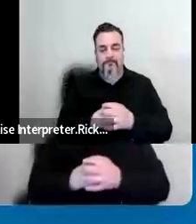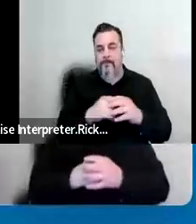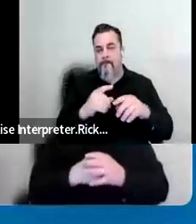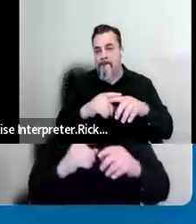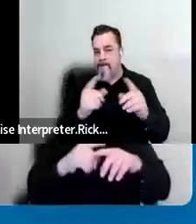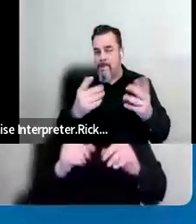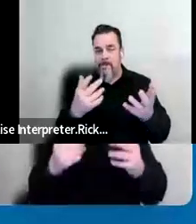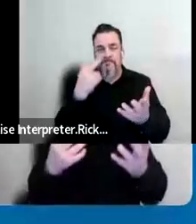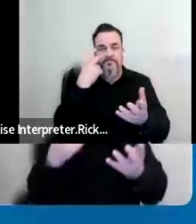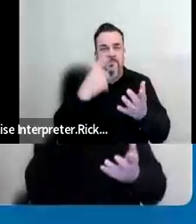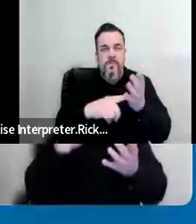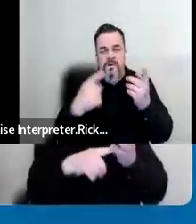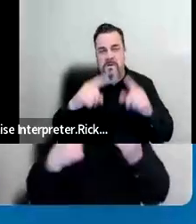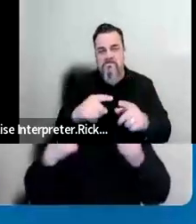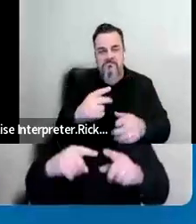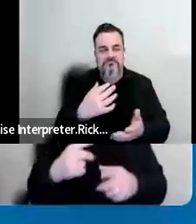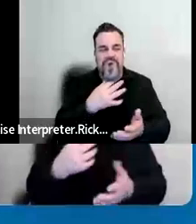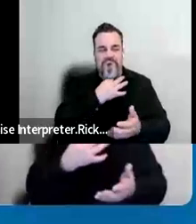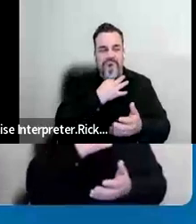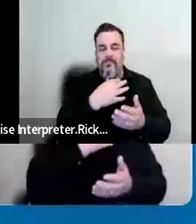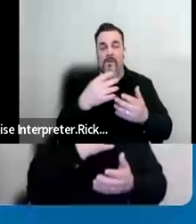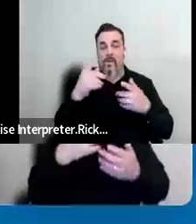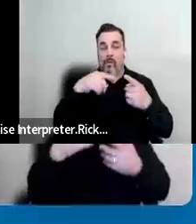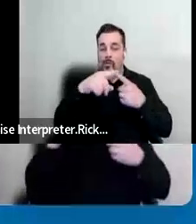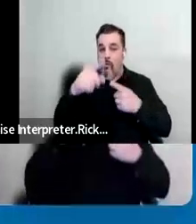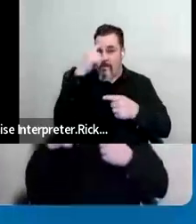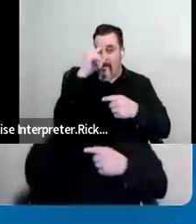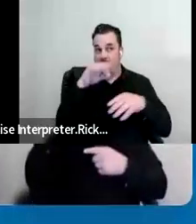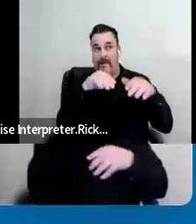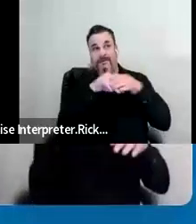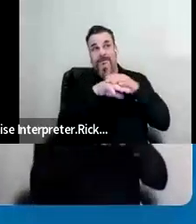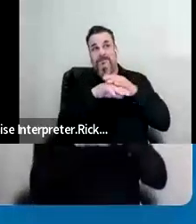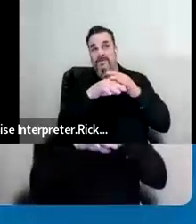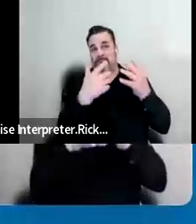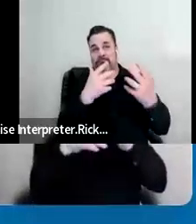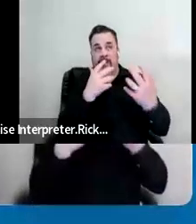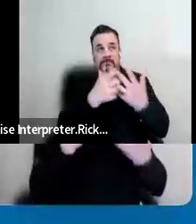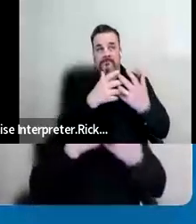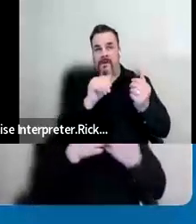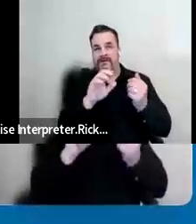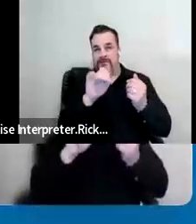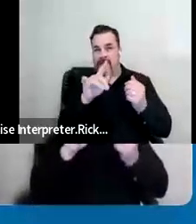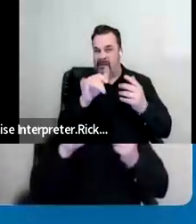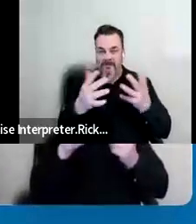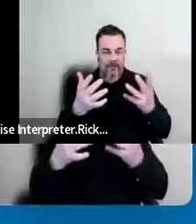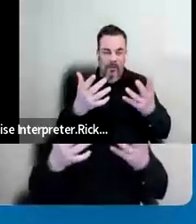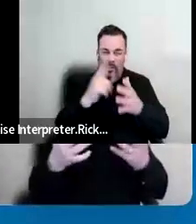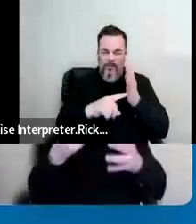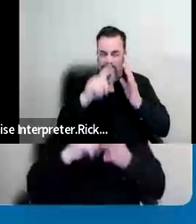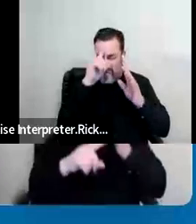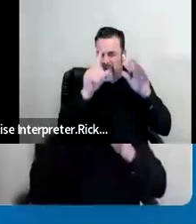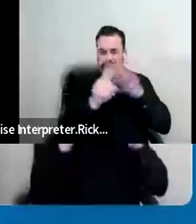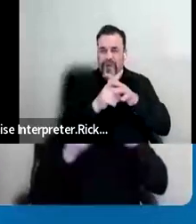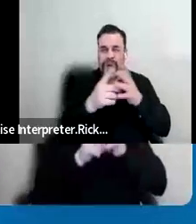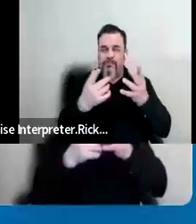But let's see what happens. When you think of accessibility, what comes to mind? Maybe not reading these definitions, but